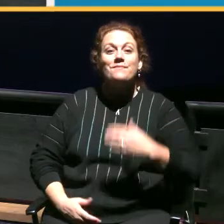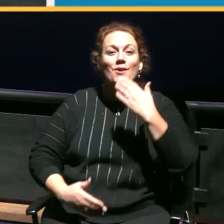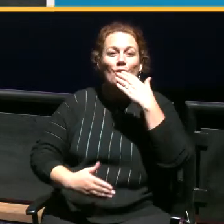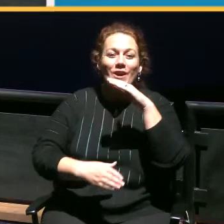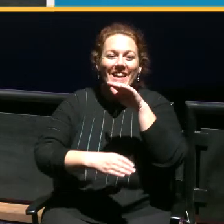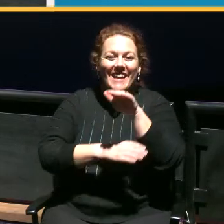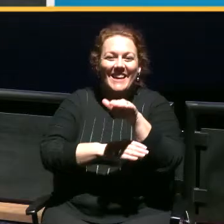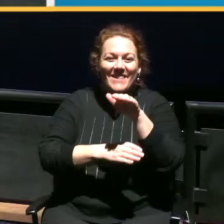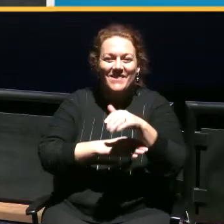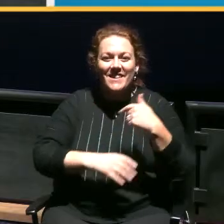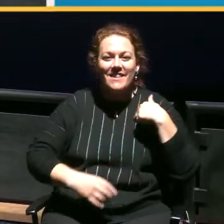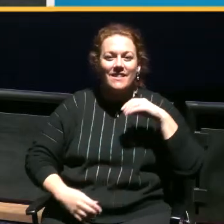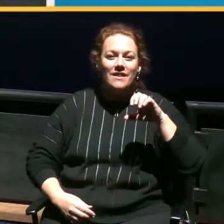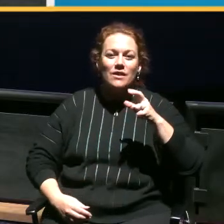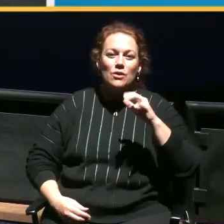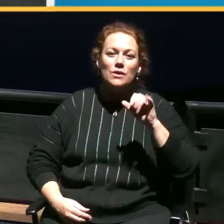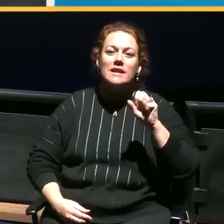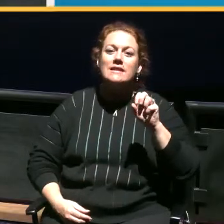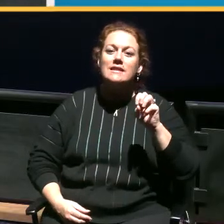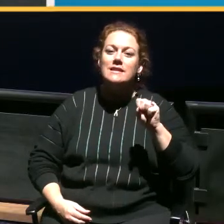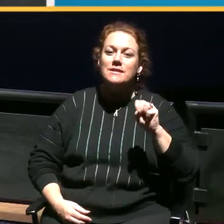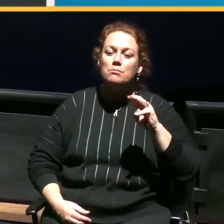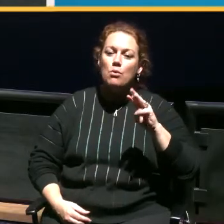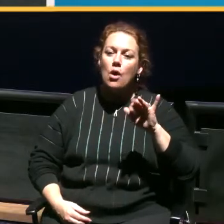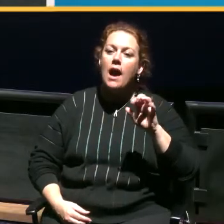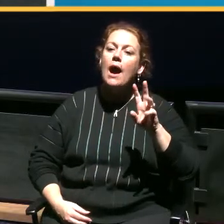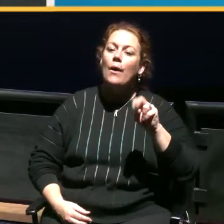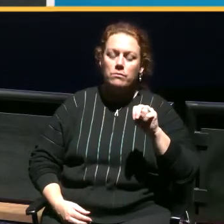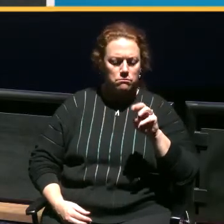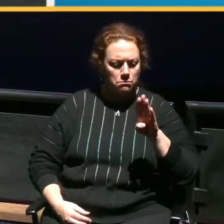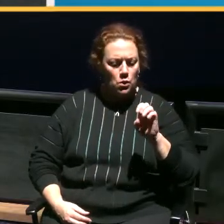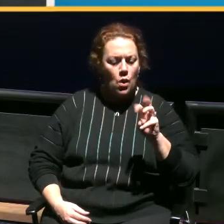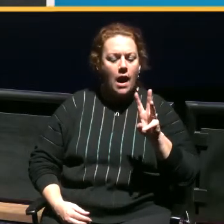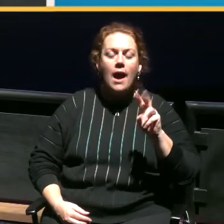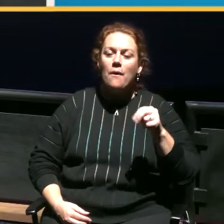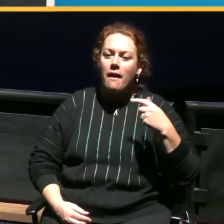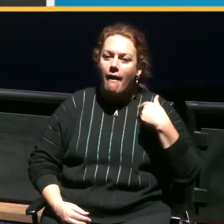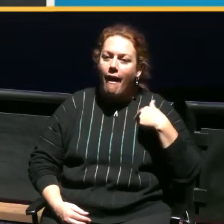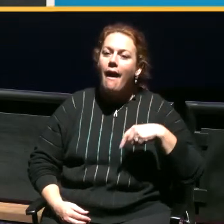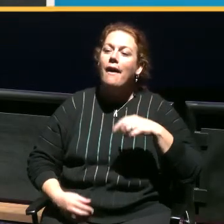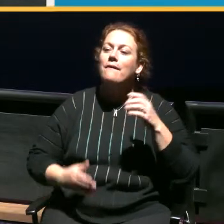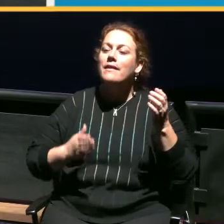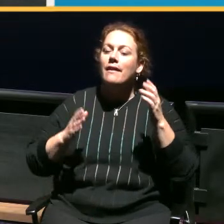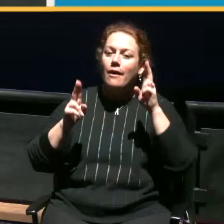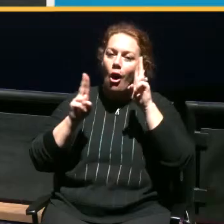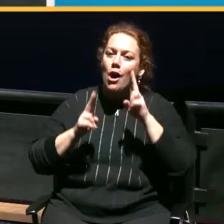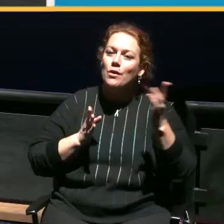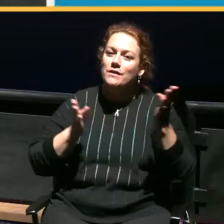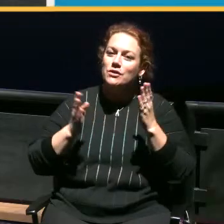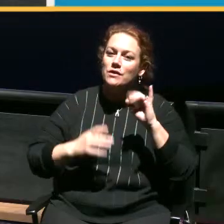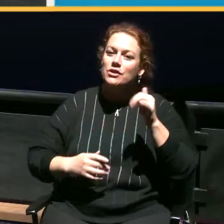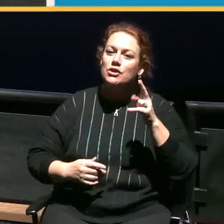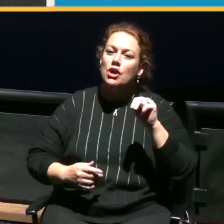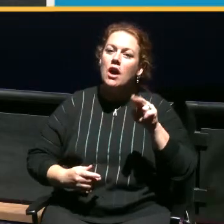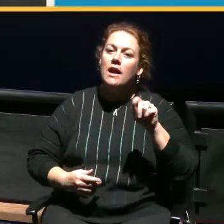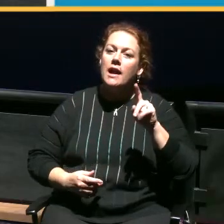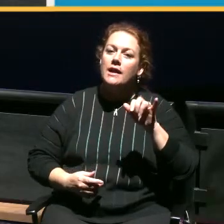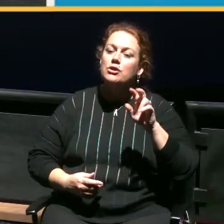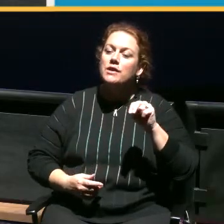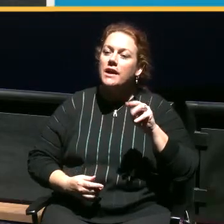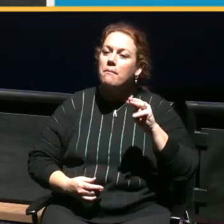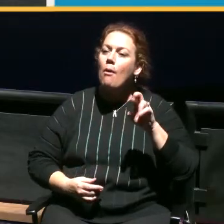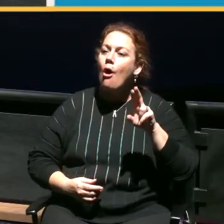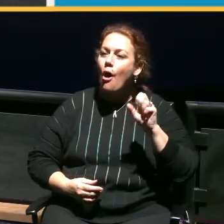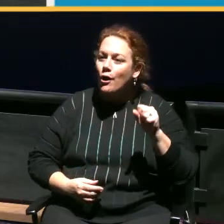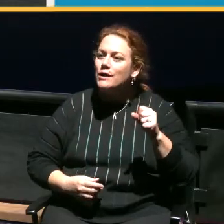Good evening. I'm Chris Brown, and I have the honor of serving as the John and Adrienne Mars Director of the Smithsonian's